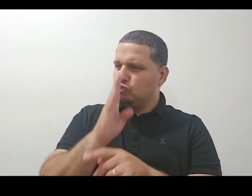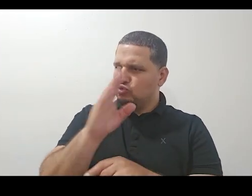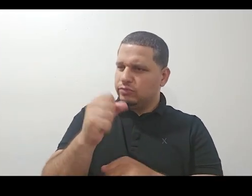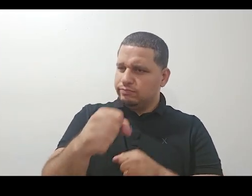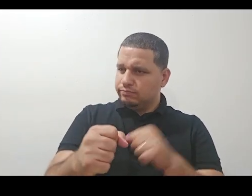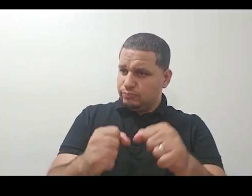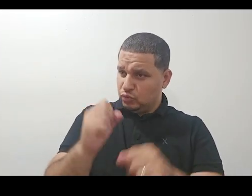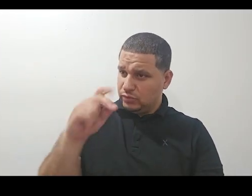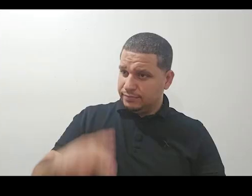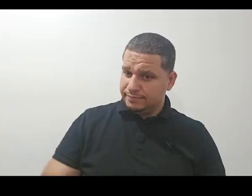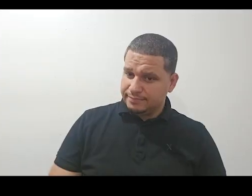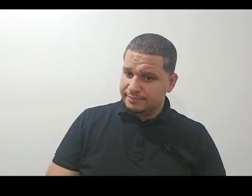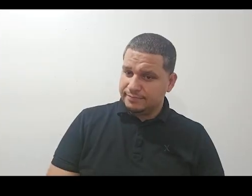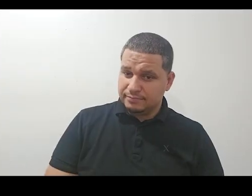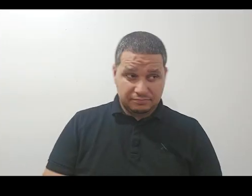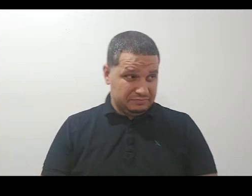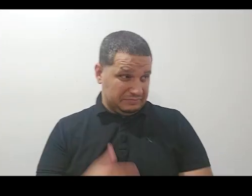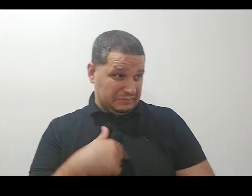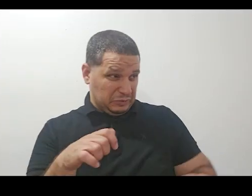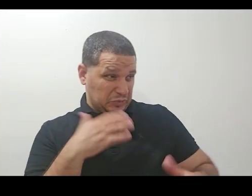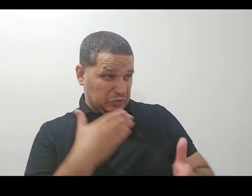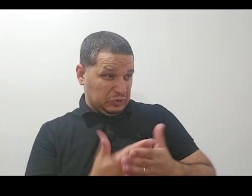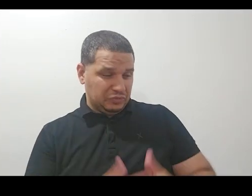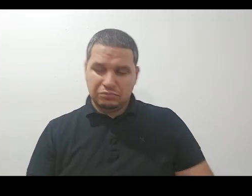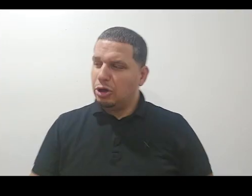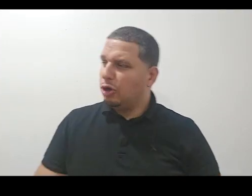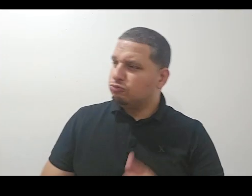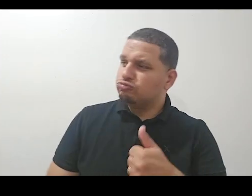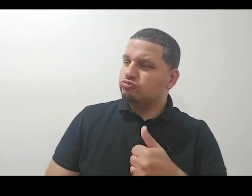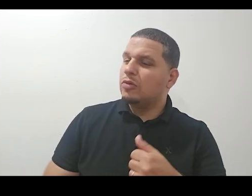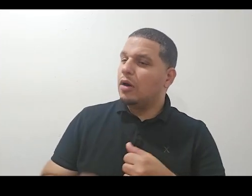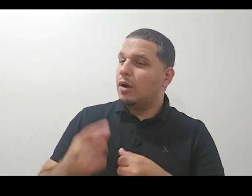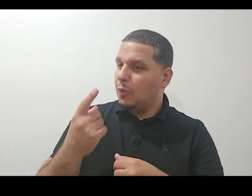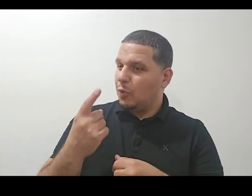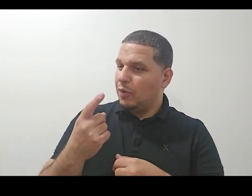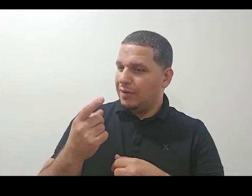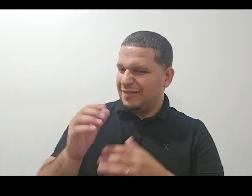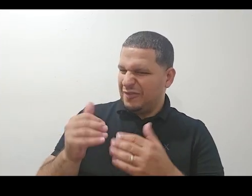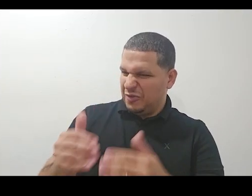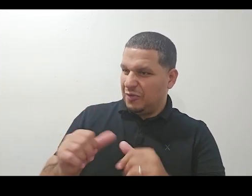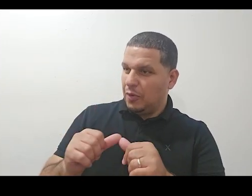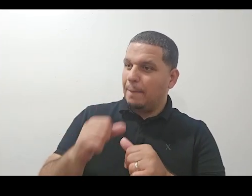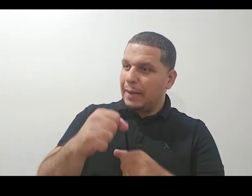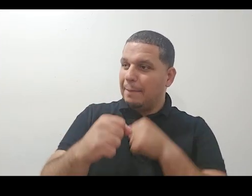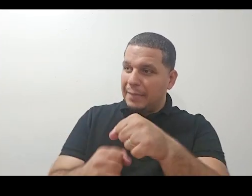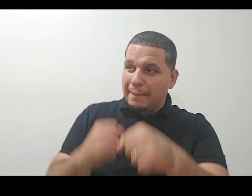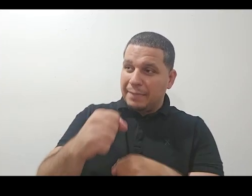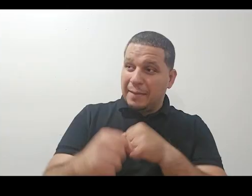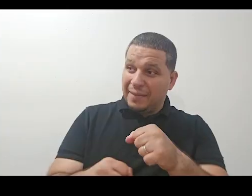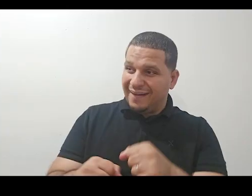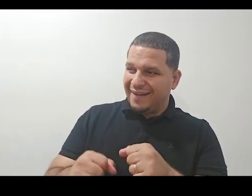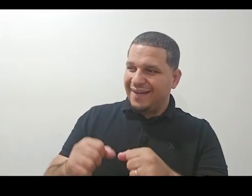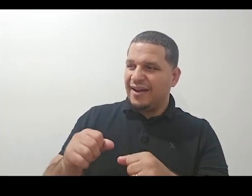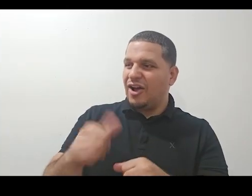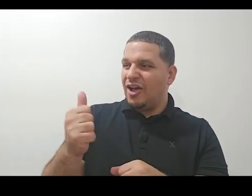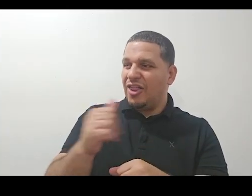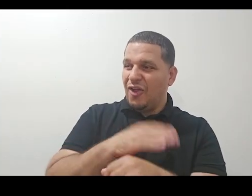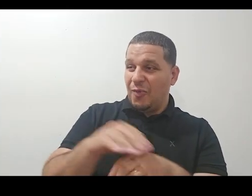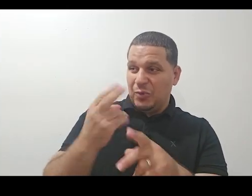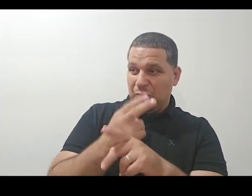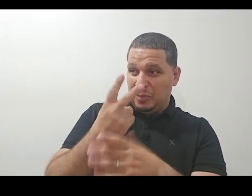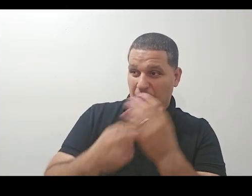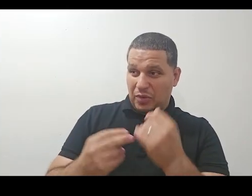straight, okay? How am I doing? Yeah, warm up. Back it. Oh, back to forward. Okay. The other